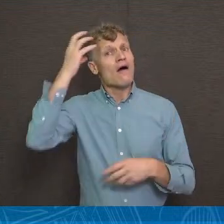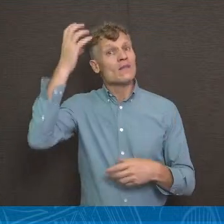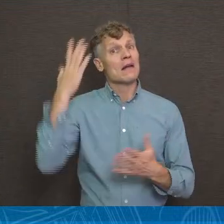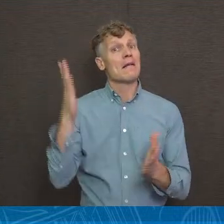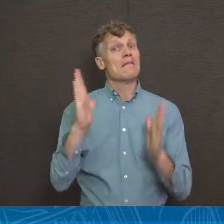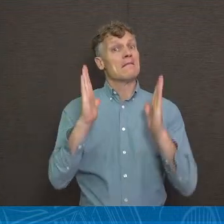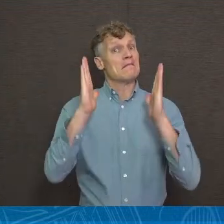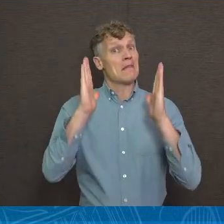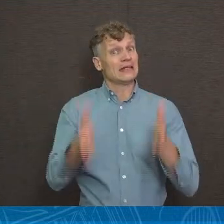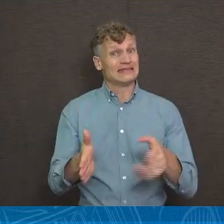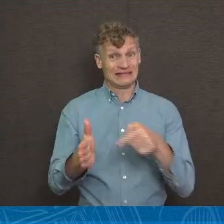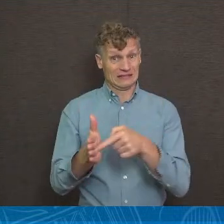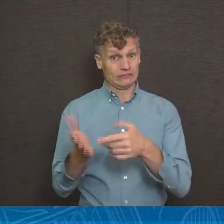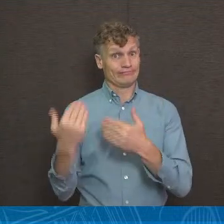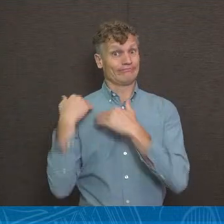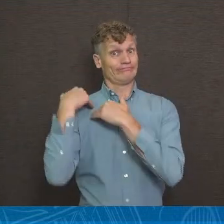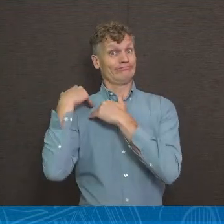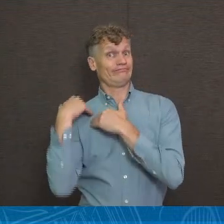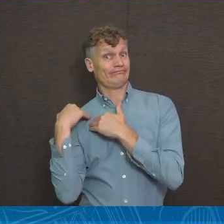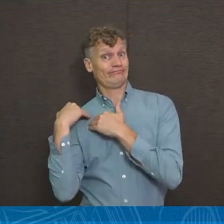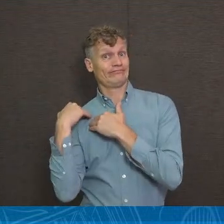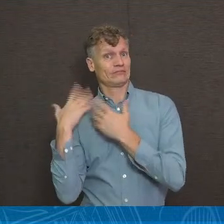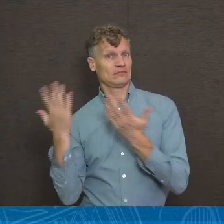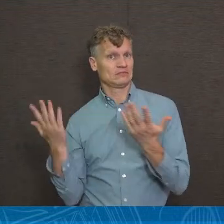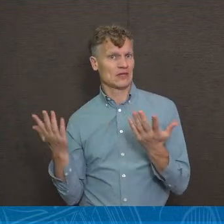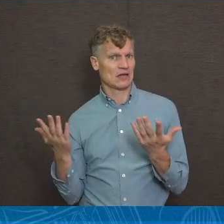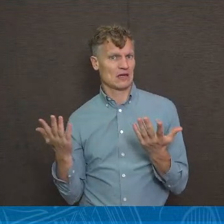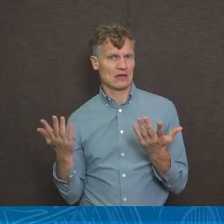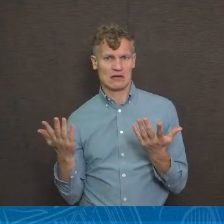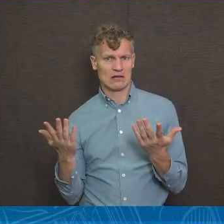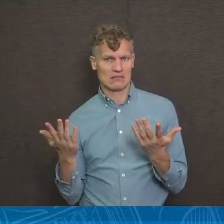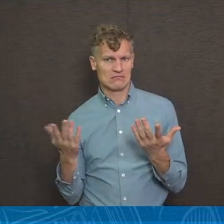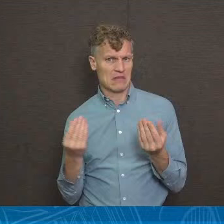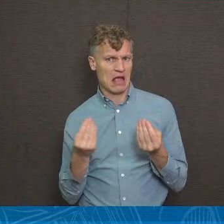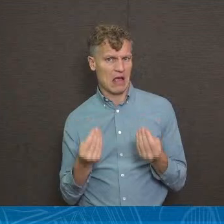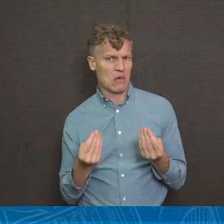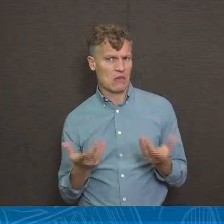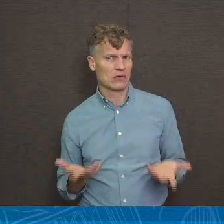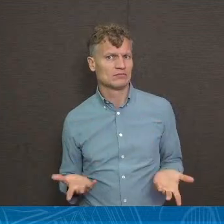in other areas of international legal frameworks?